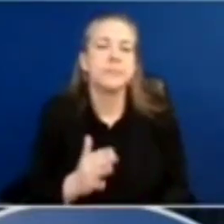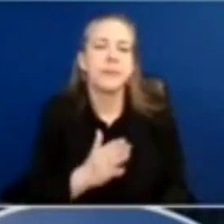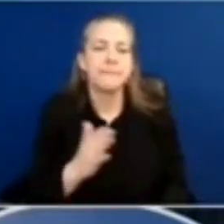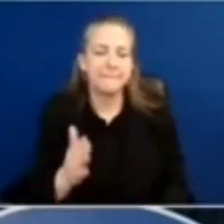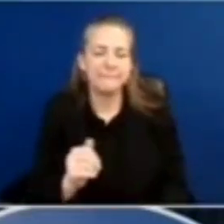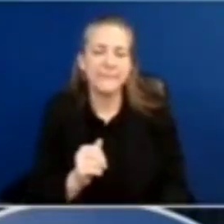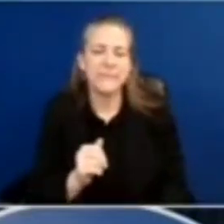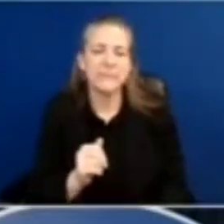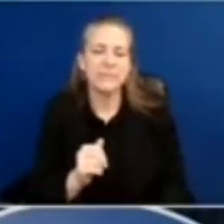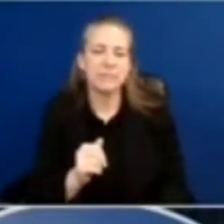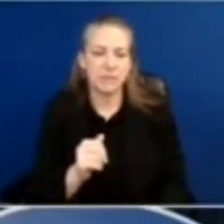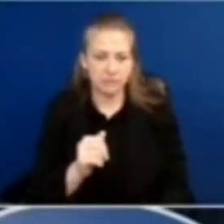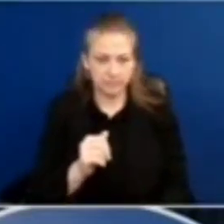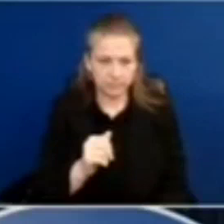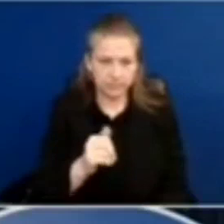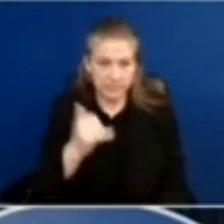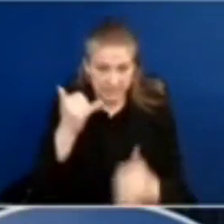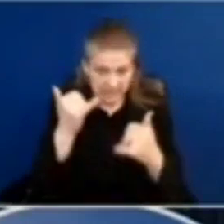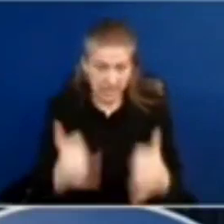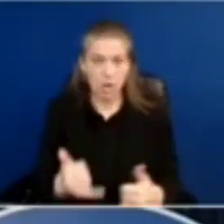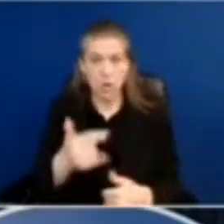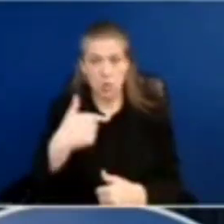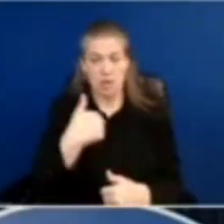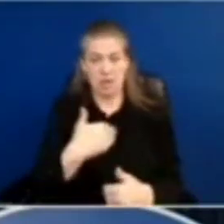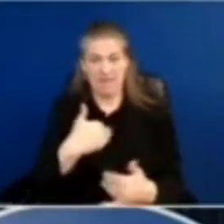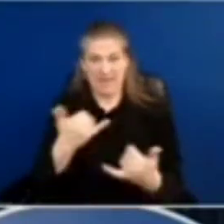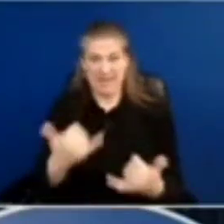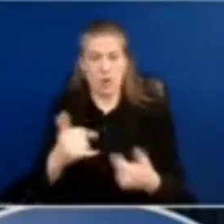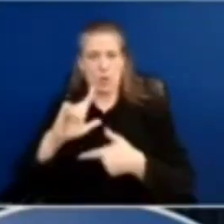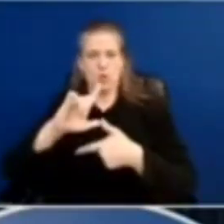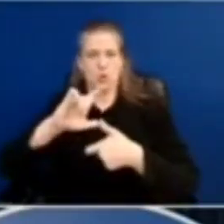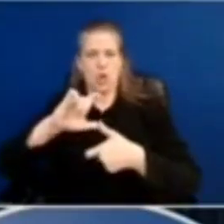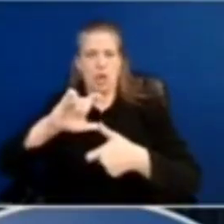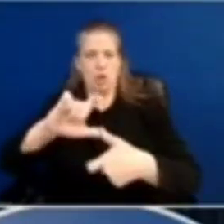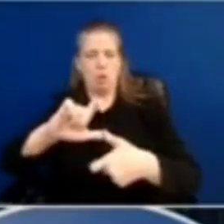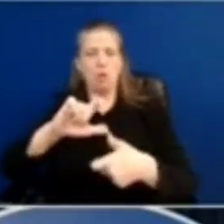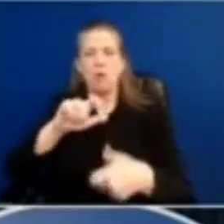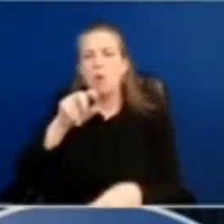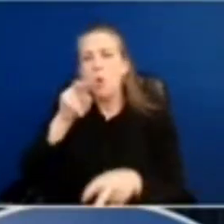currently have a tornado watch. This is in